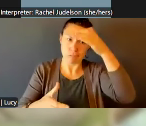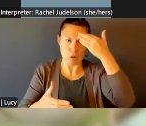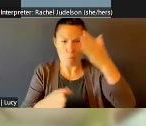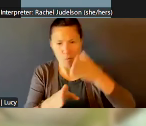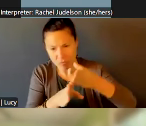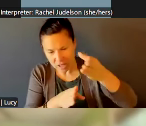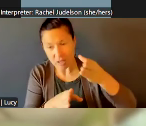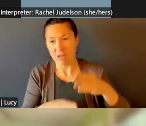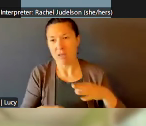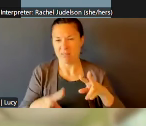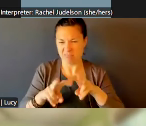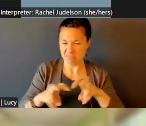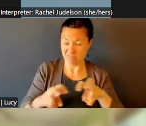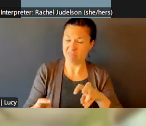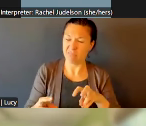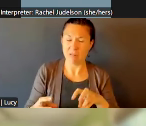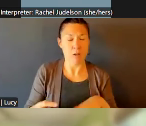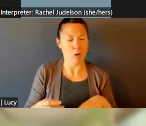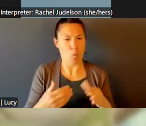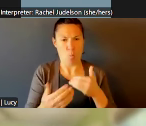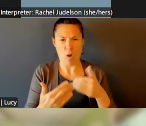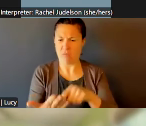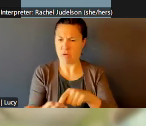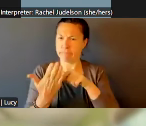what's being presented in the abstract